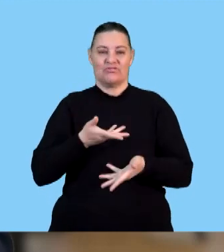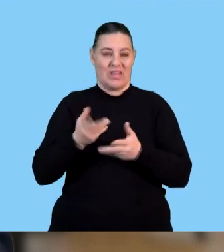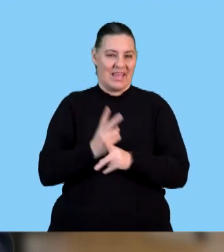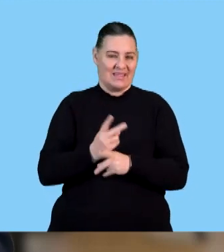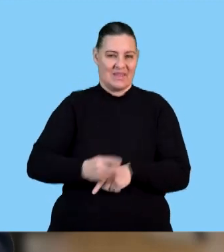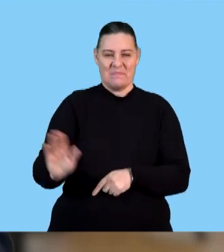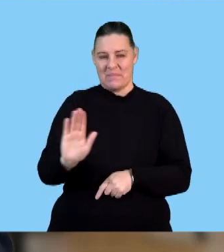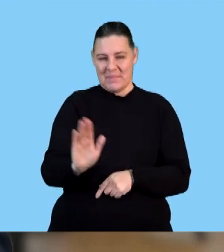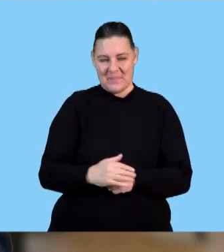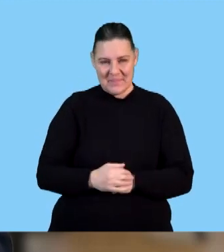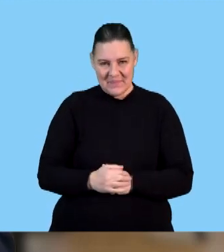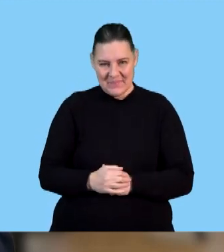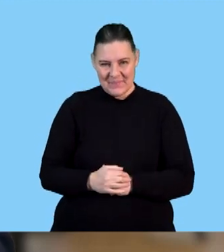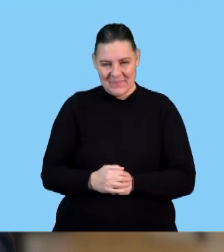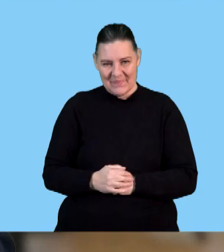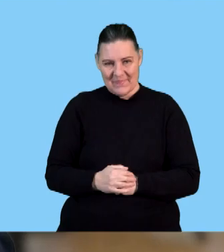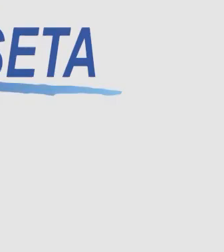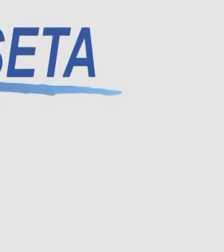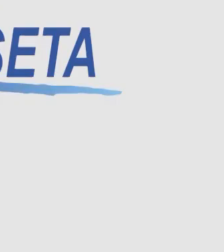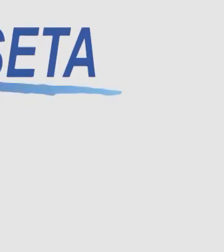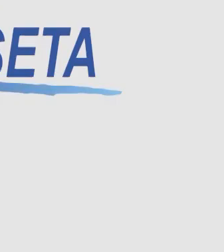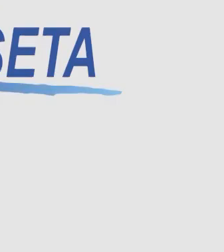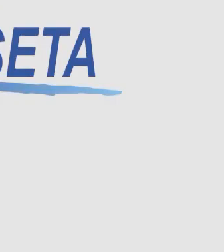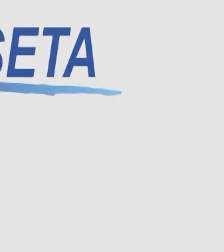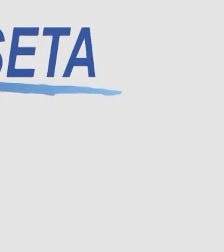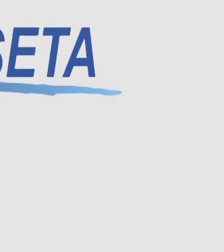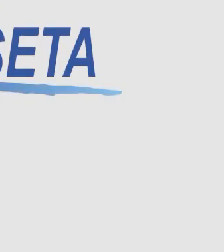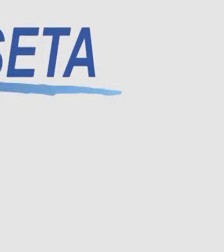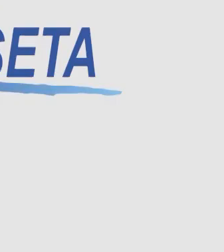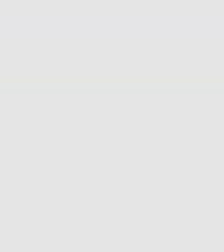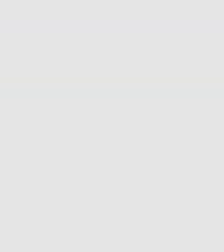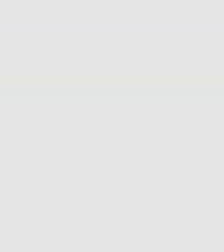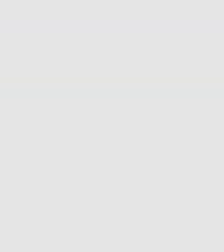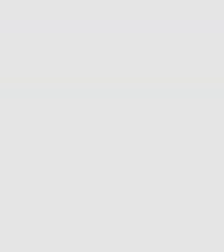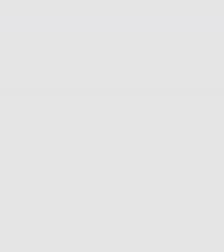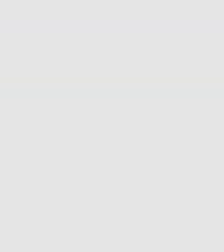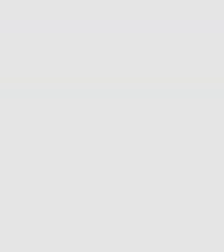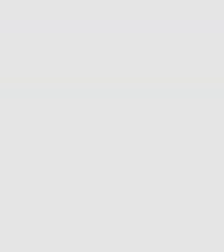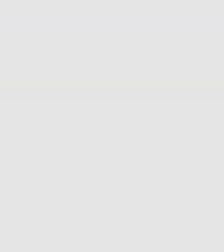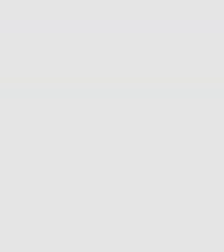again. Take care. Bye-bye.